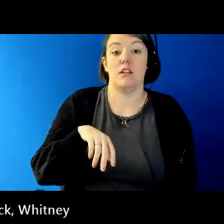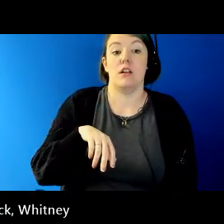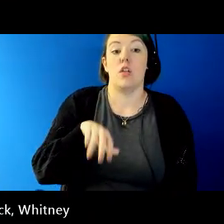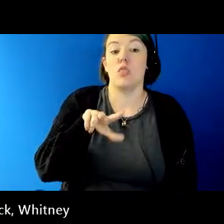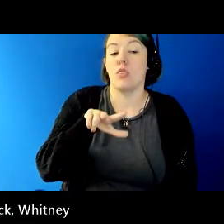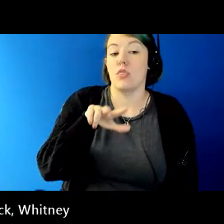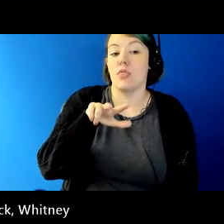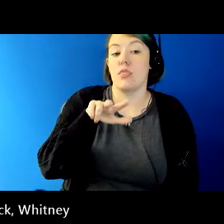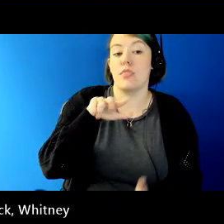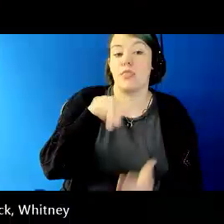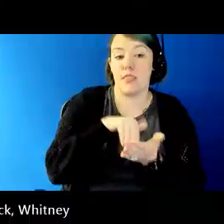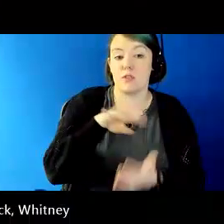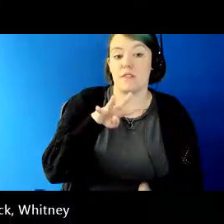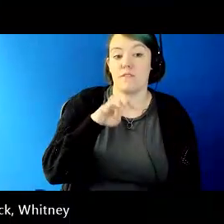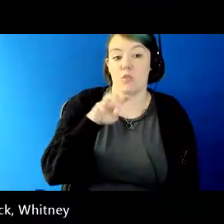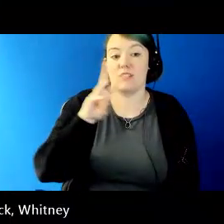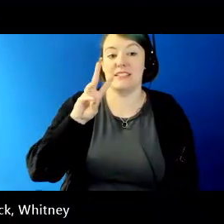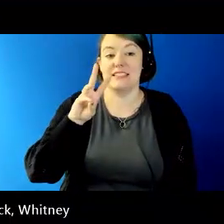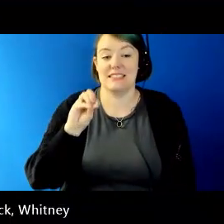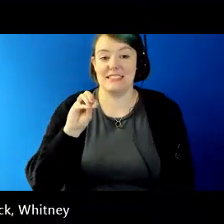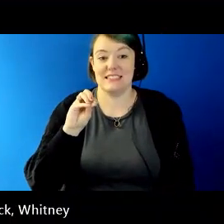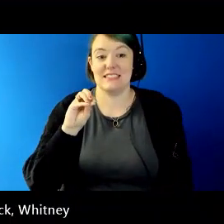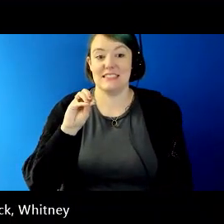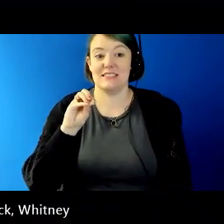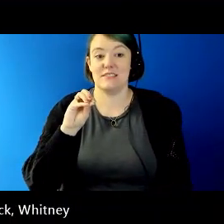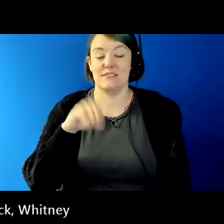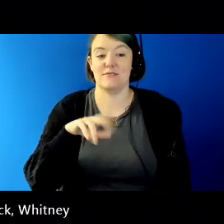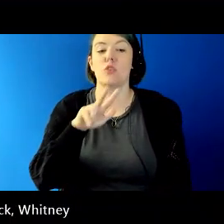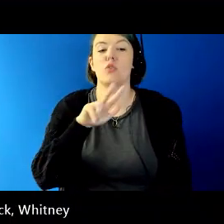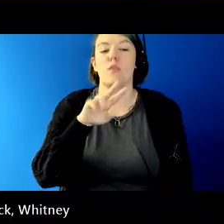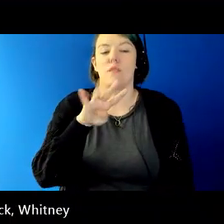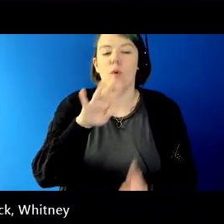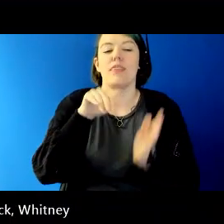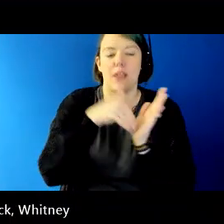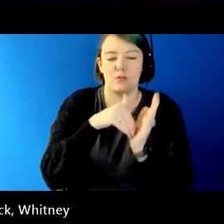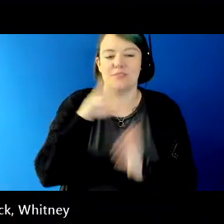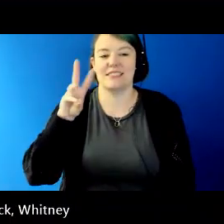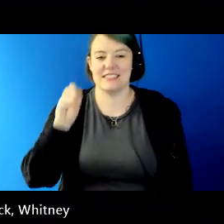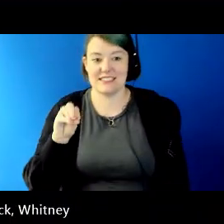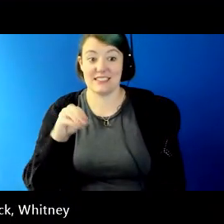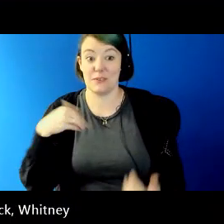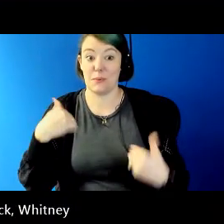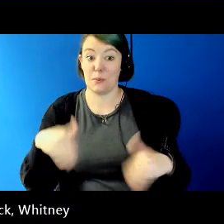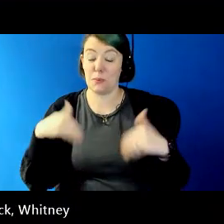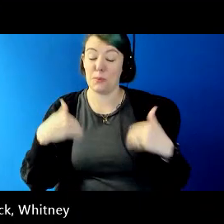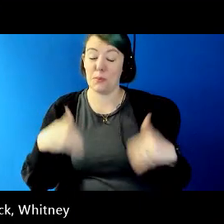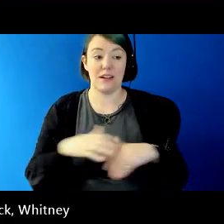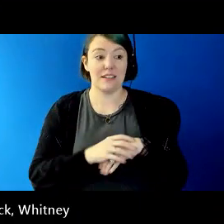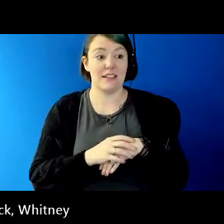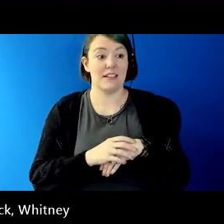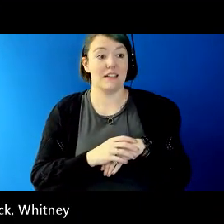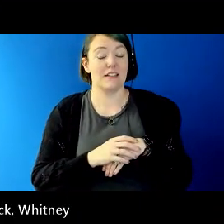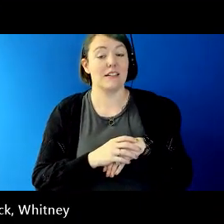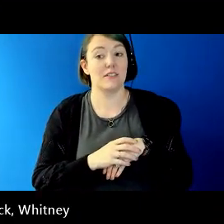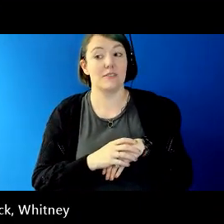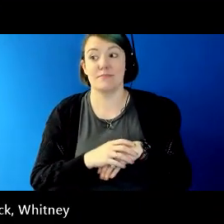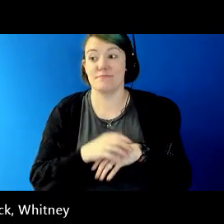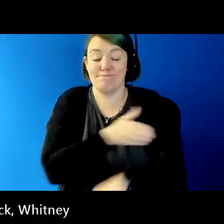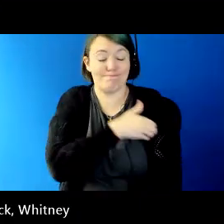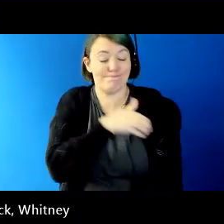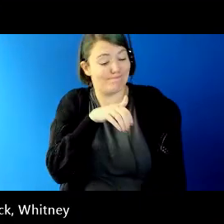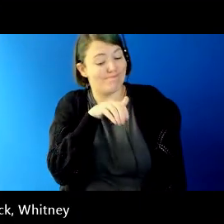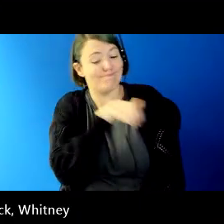amazing. So I know focus on employment, that just empowers individuals to be in the workforce, to have that empowerment like